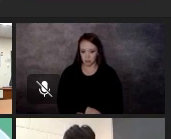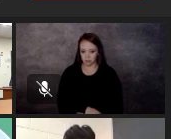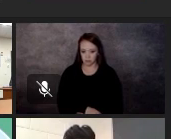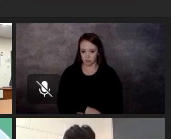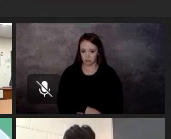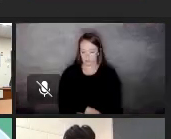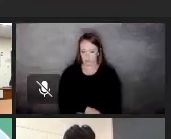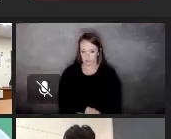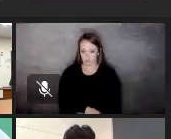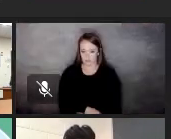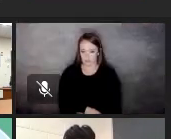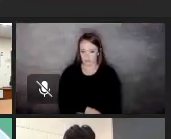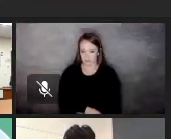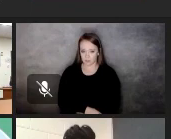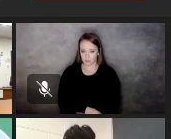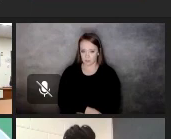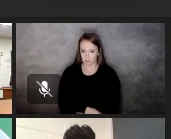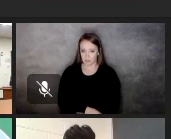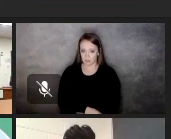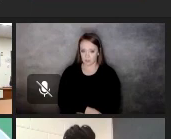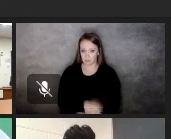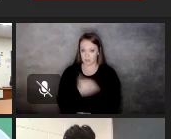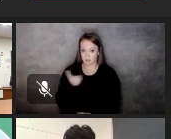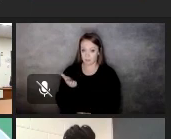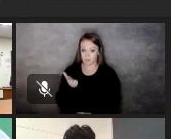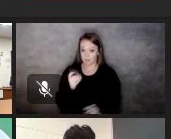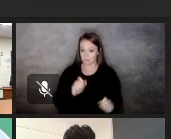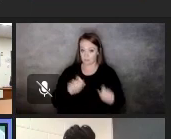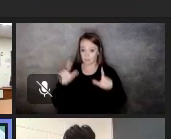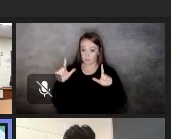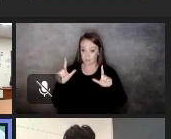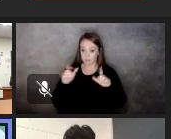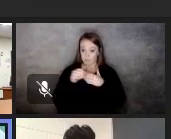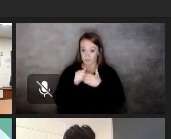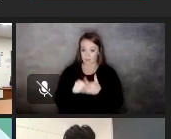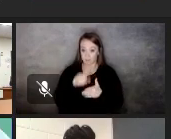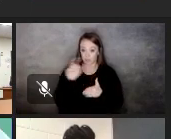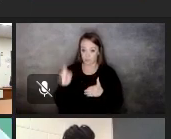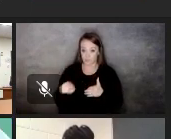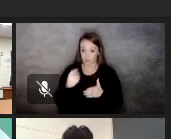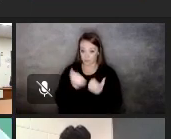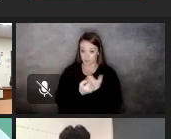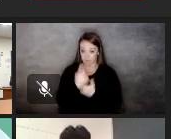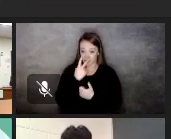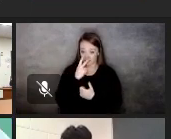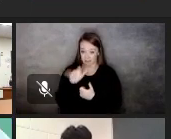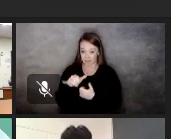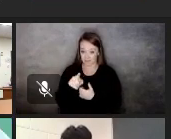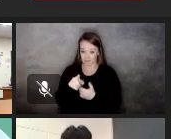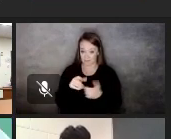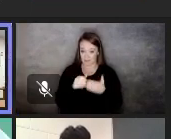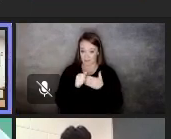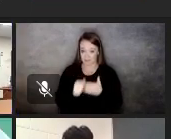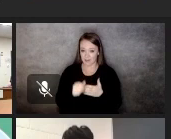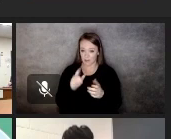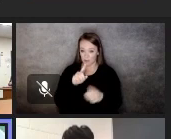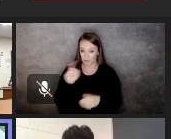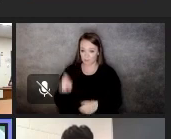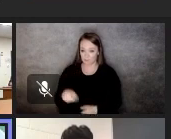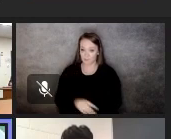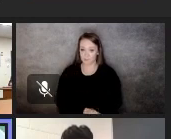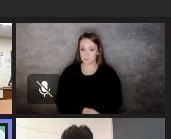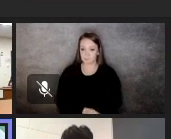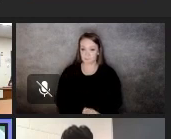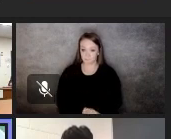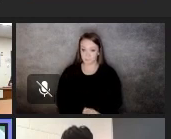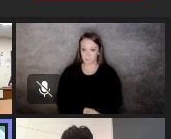Yeah, we still have a loading screen. Oh, there's the guiding question. Is everyone seeing the guiding question? Oh, good. Okay, so as we go through